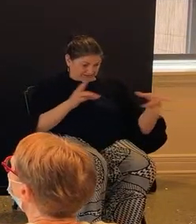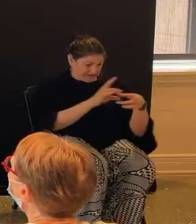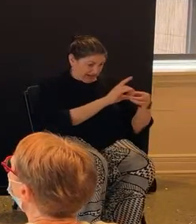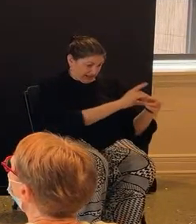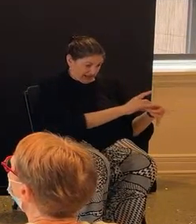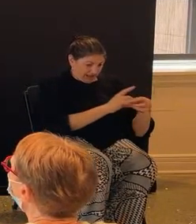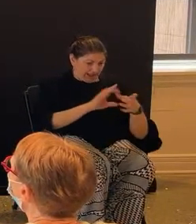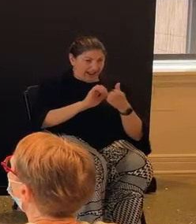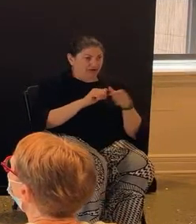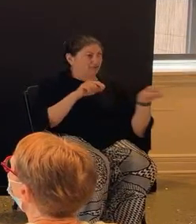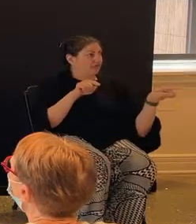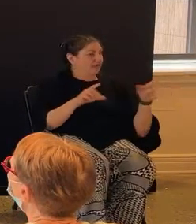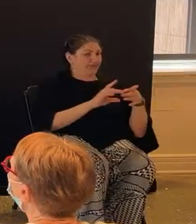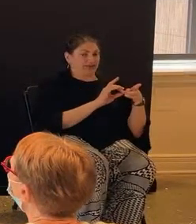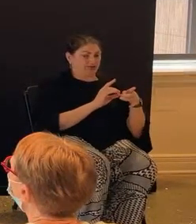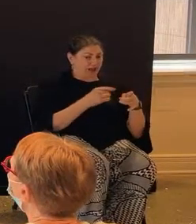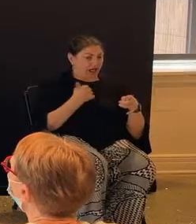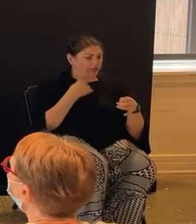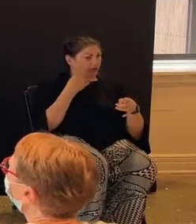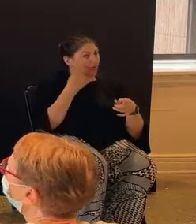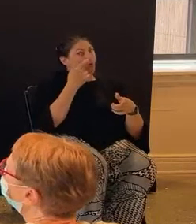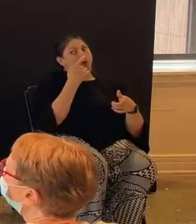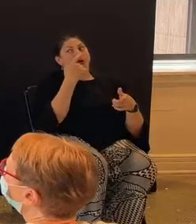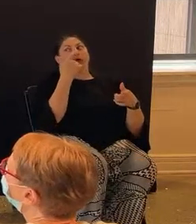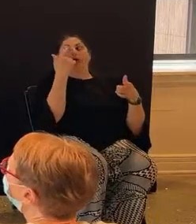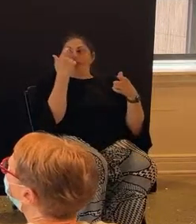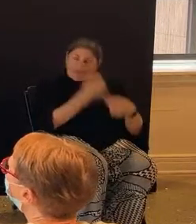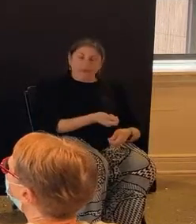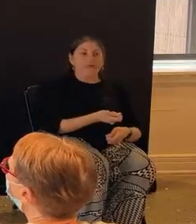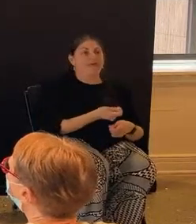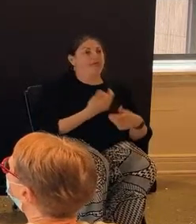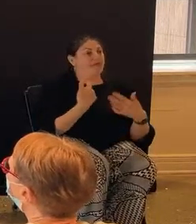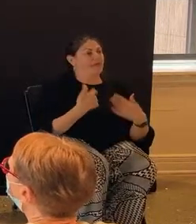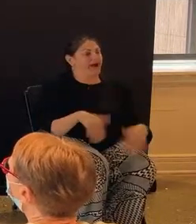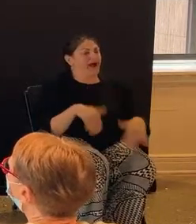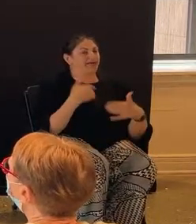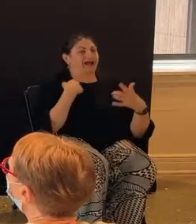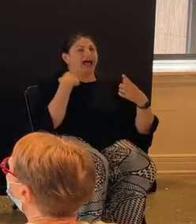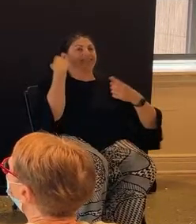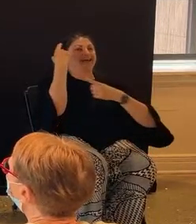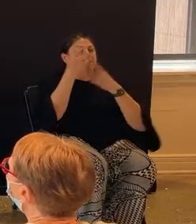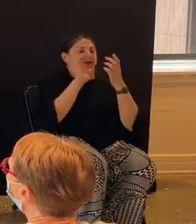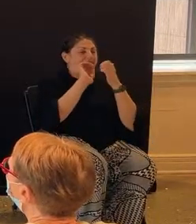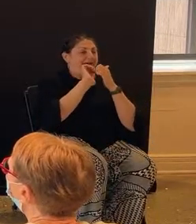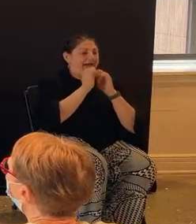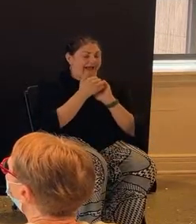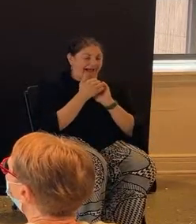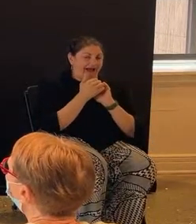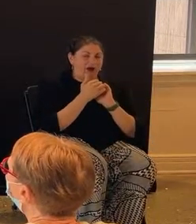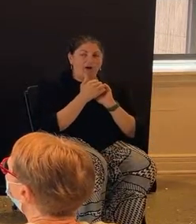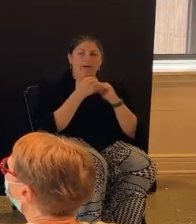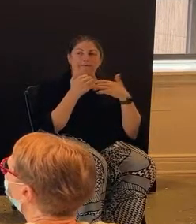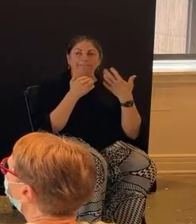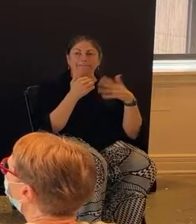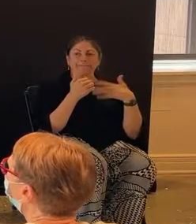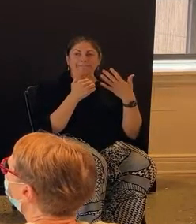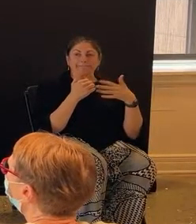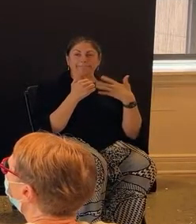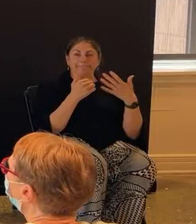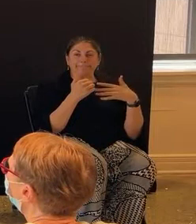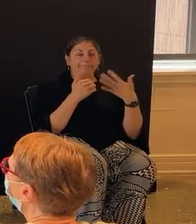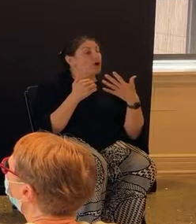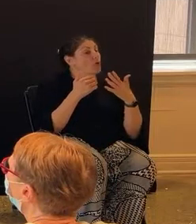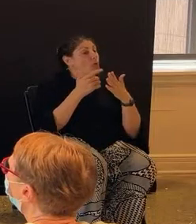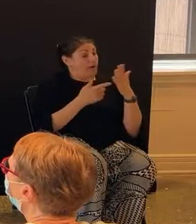me in that way of, you know, looking at, thinking of how, you know, the sense of what